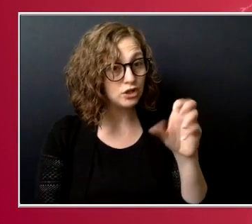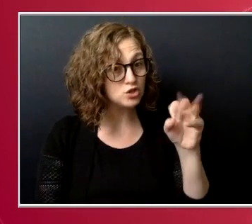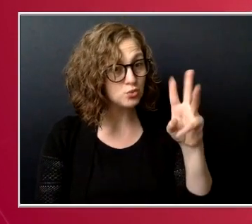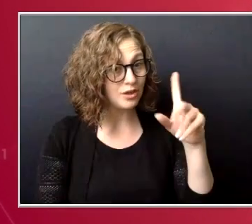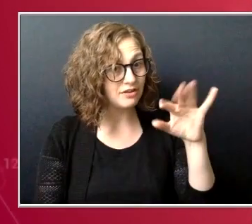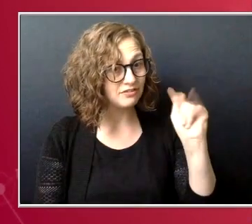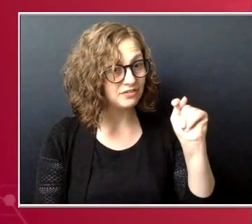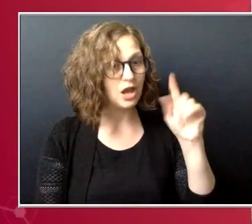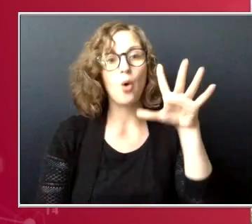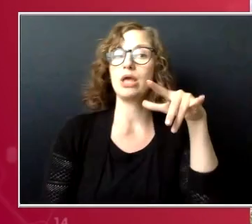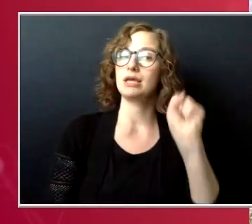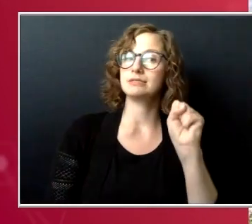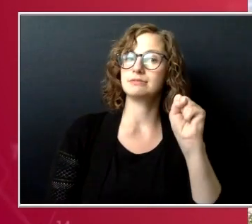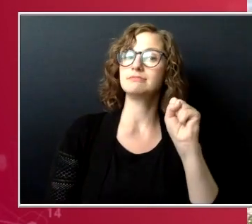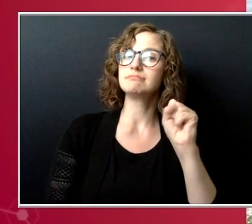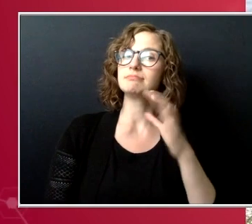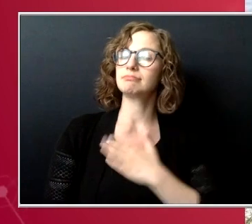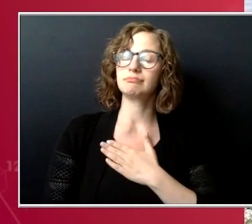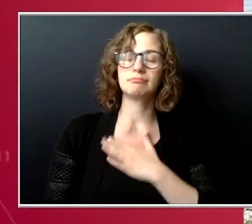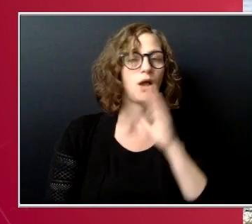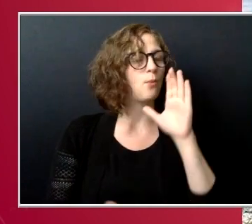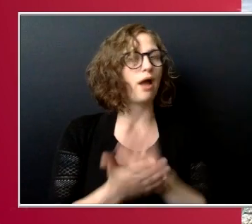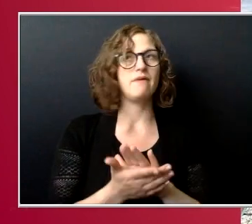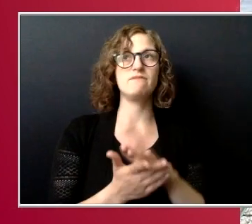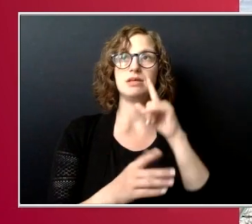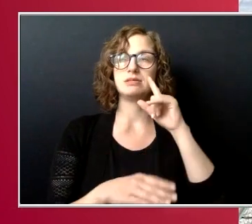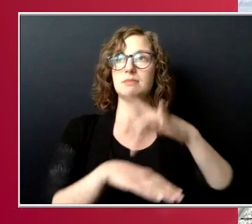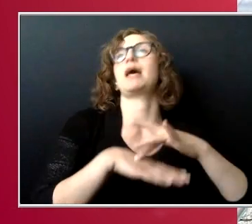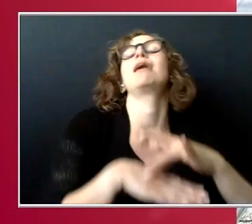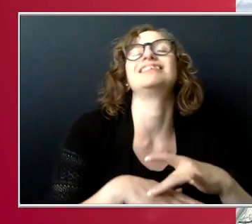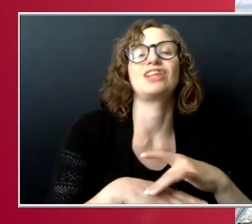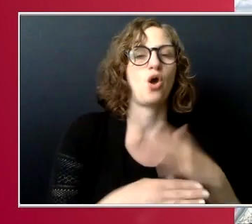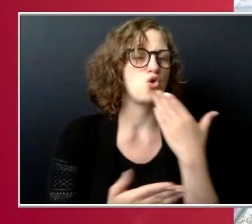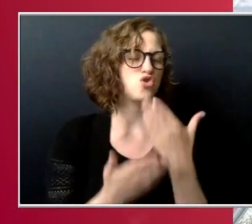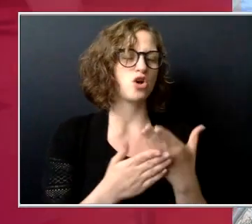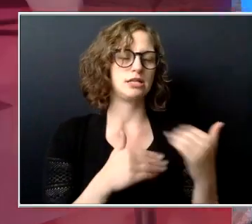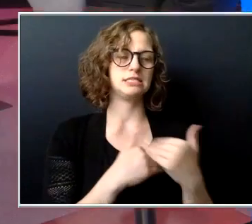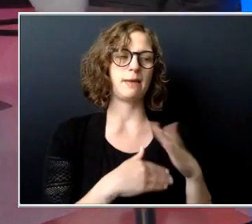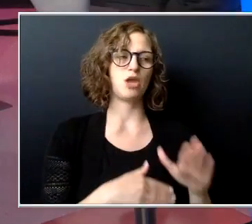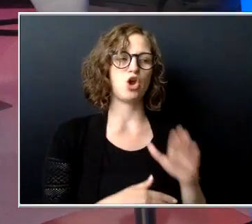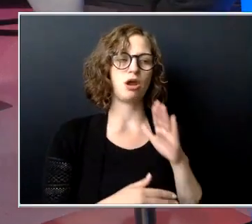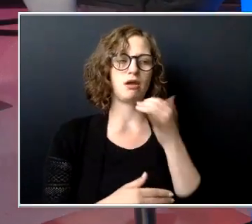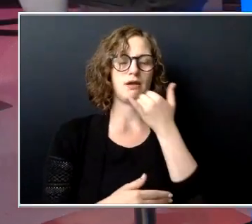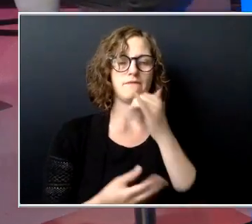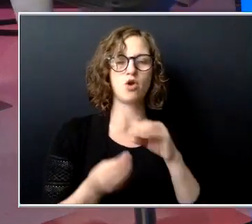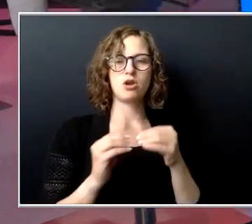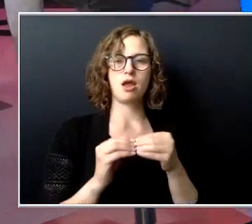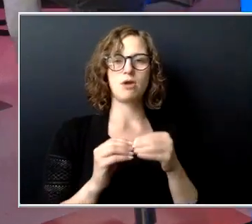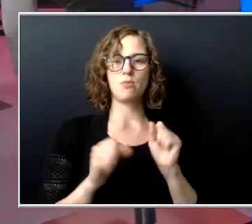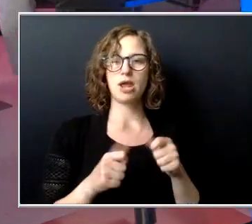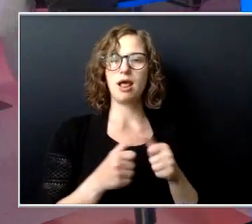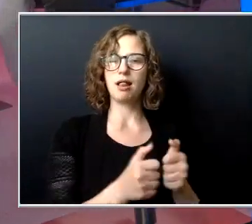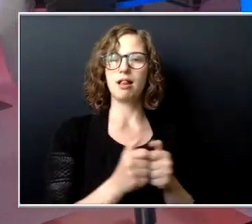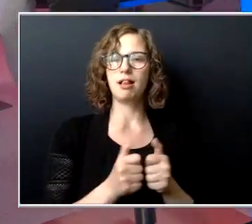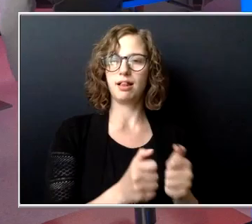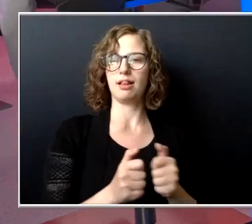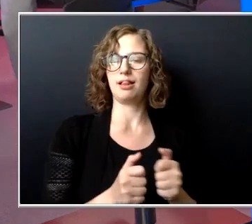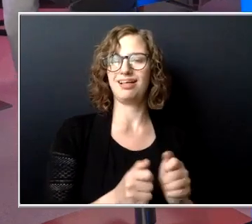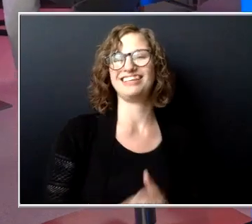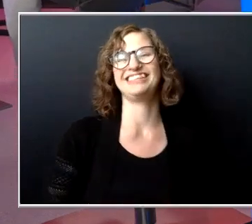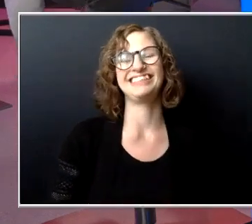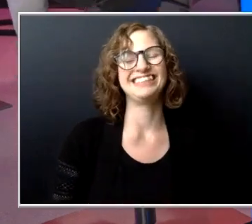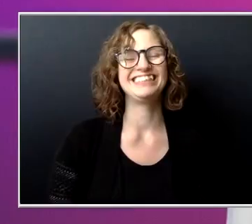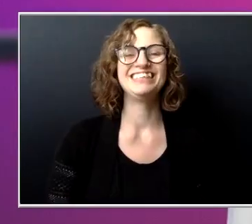now obsessed. So right. Good. I'll give you her phone number. We can text each other. I'll put her on my group chat. Absolutely. It's all Taylor Swift. Yeah. So